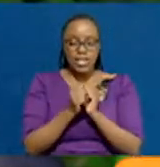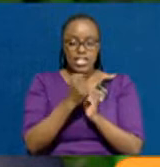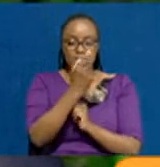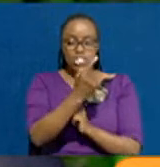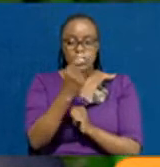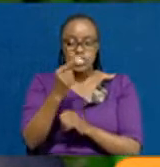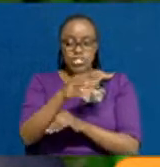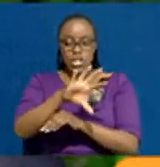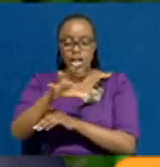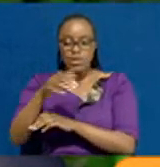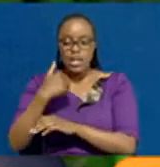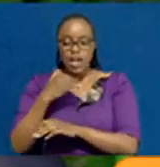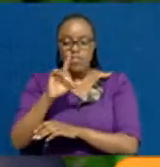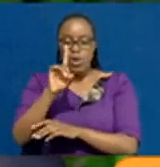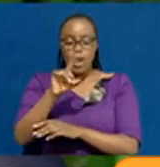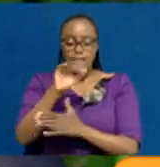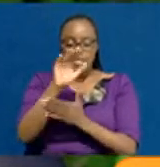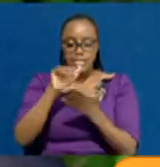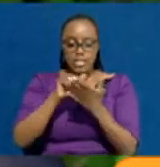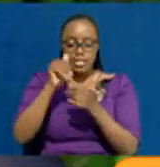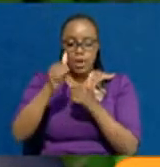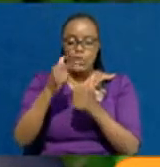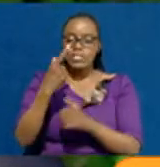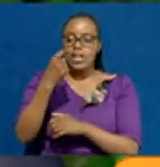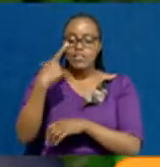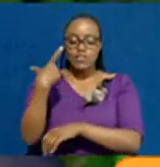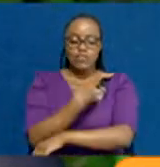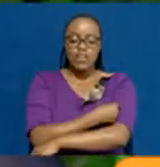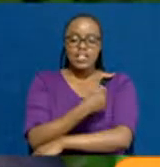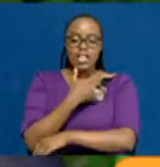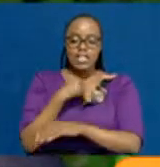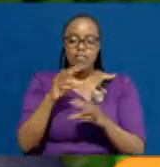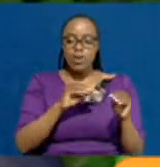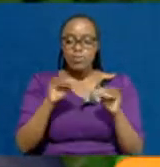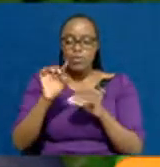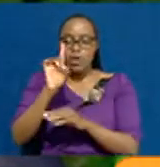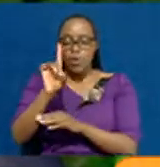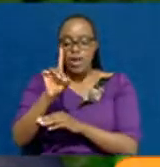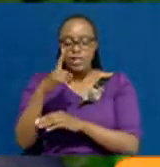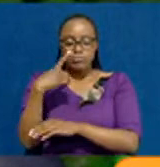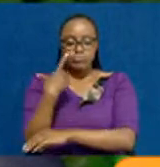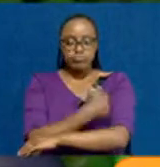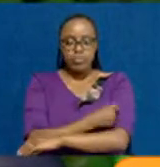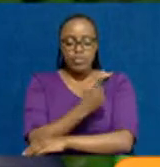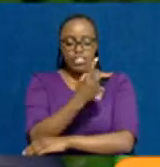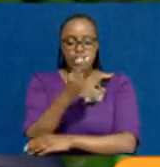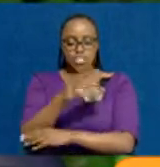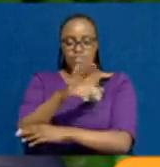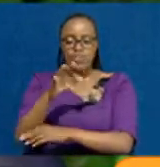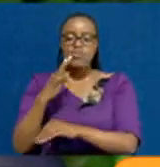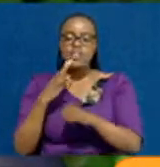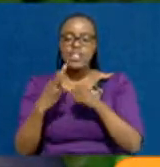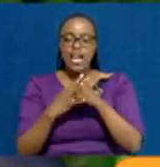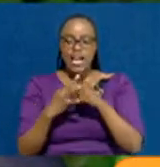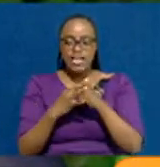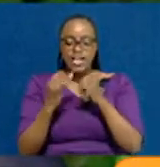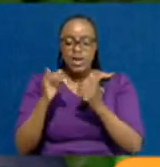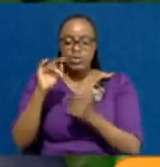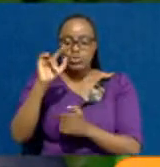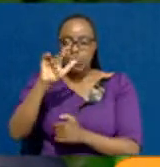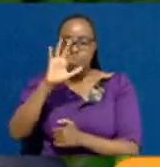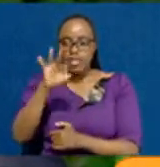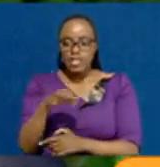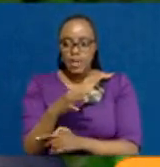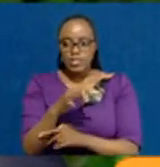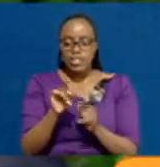county had like one facility that was vaccinating. Now we have moved from one facility per county to 800 to now 3,000 and